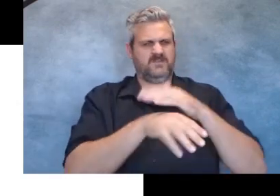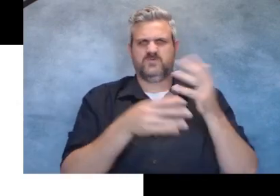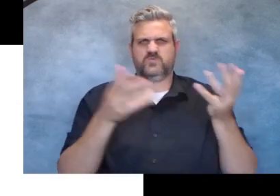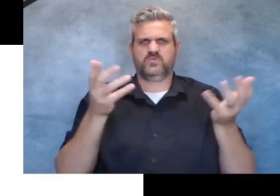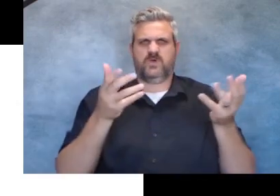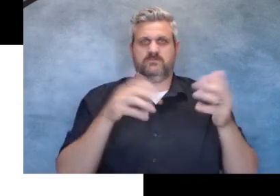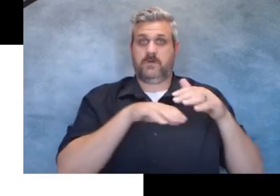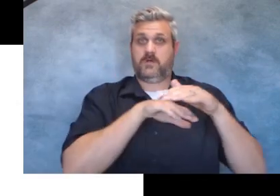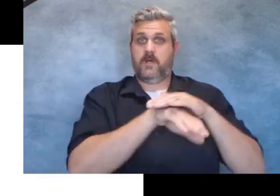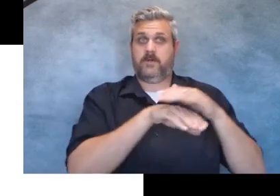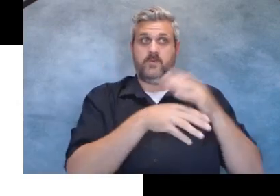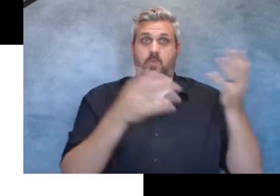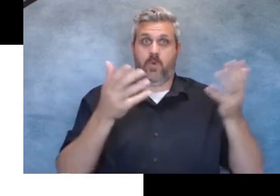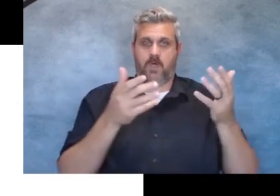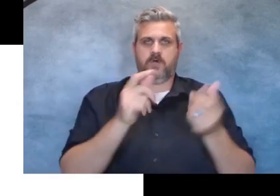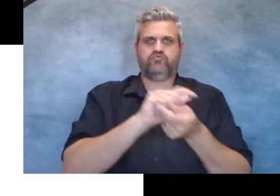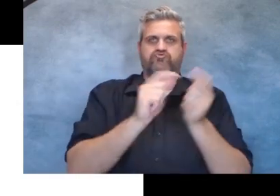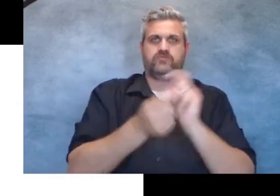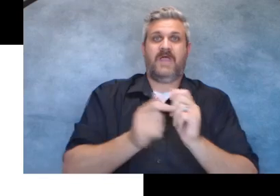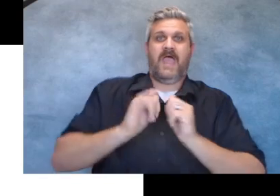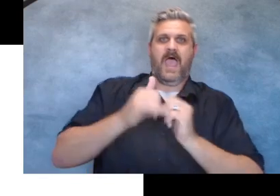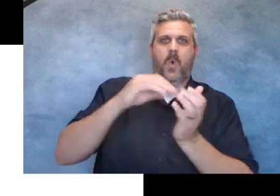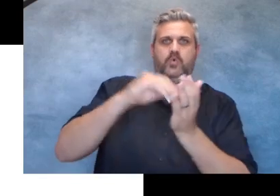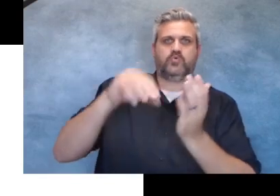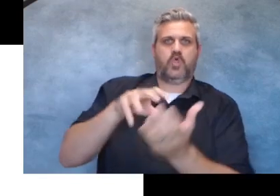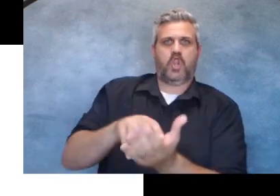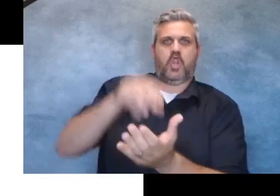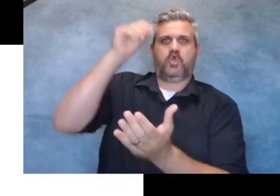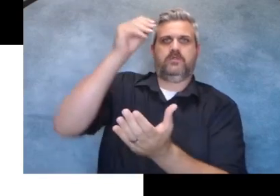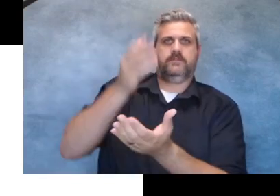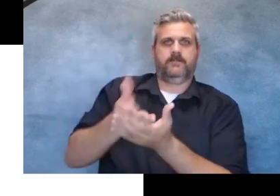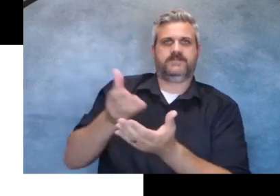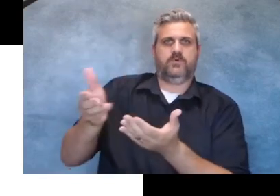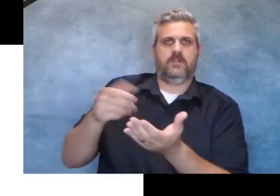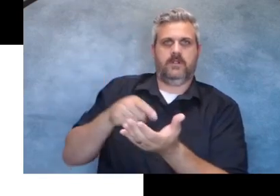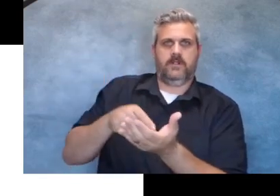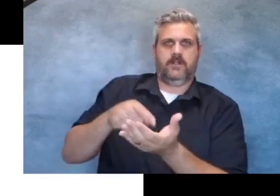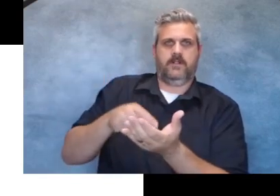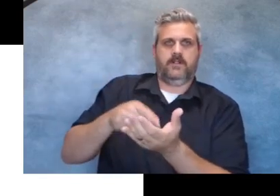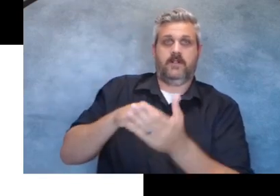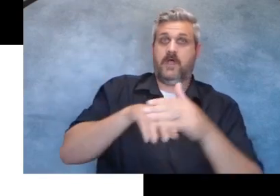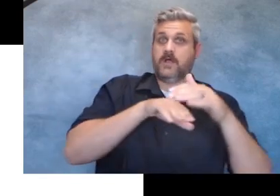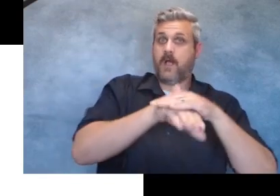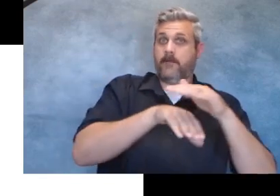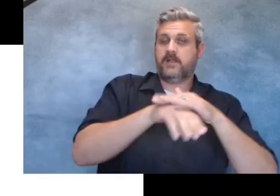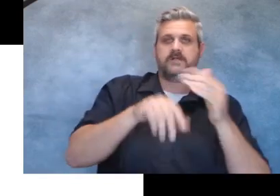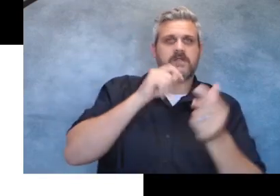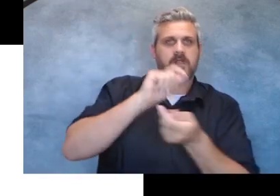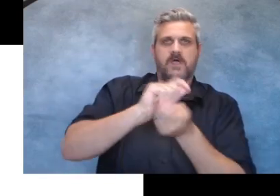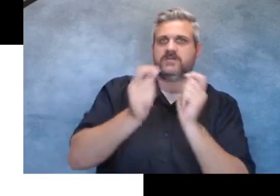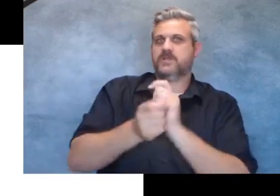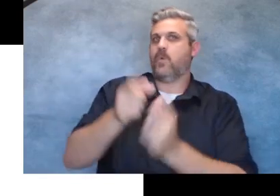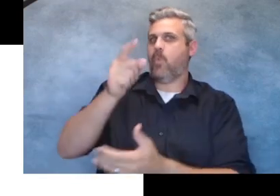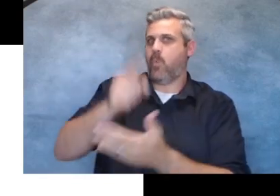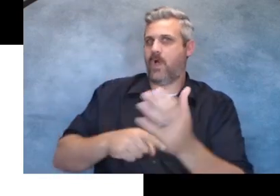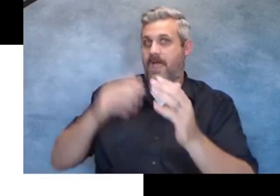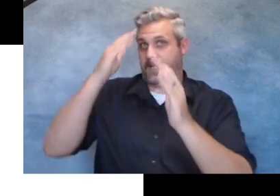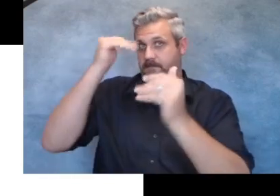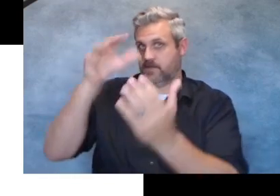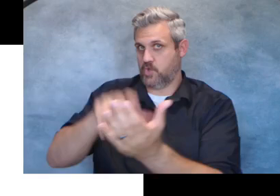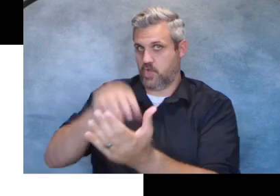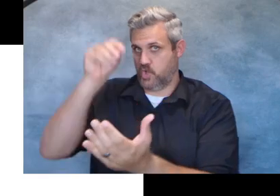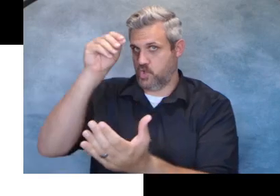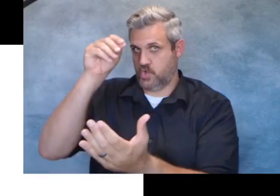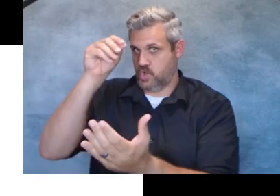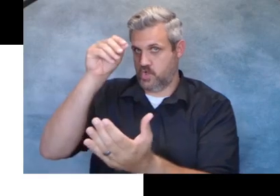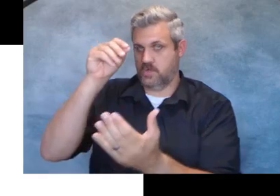accommodations? Accommodations change how a student learns the material. An accommodation does not alter what the student is expected to